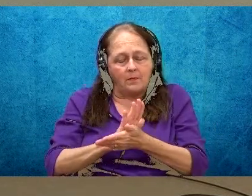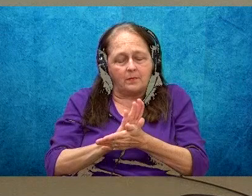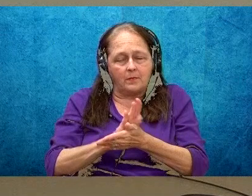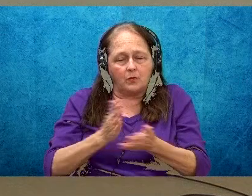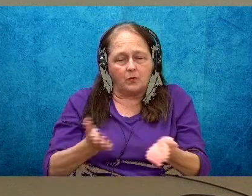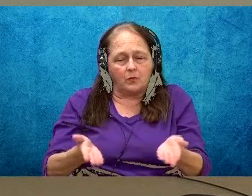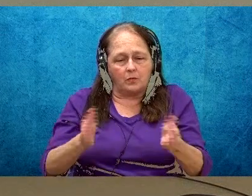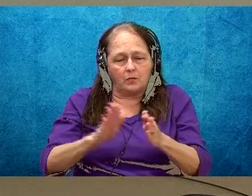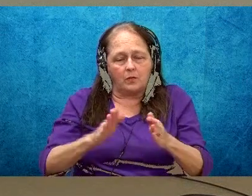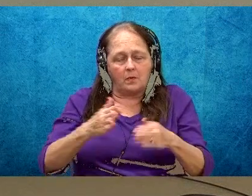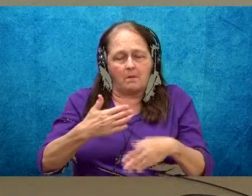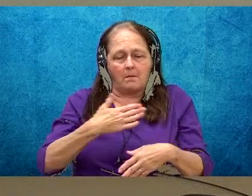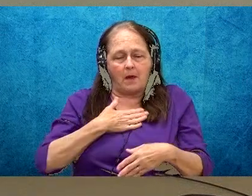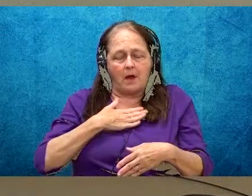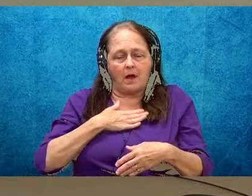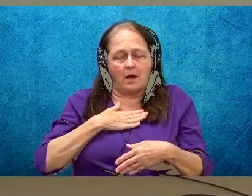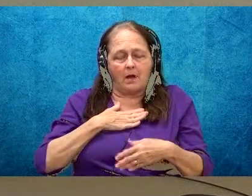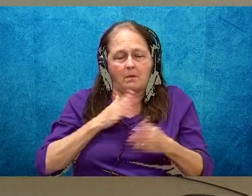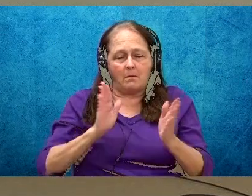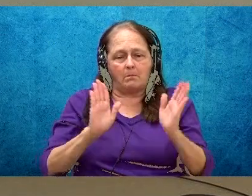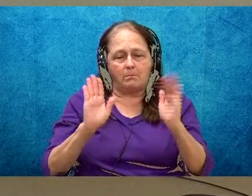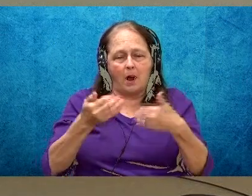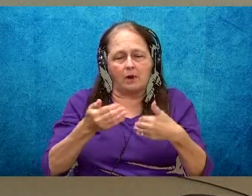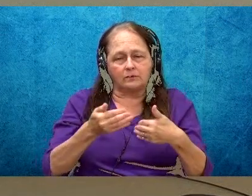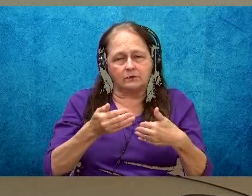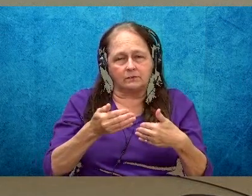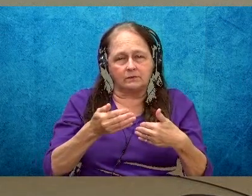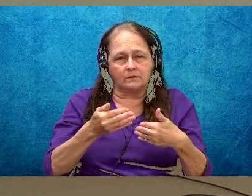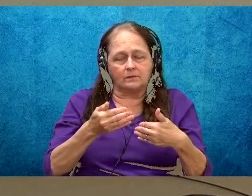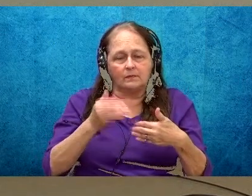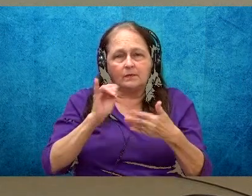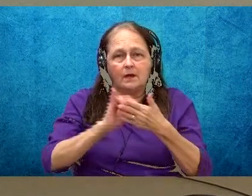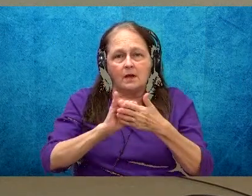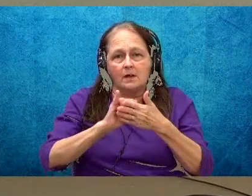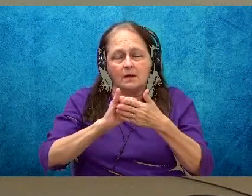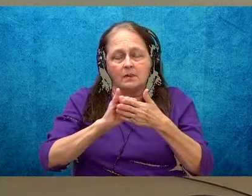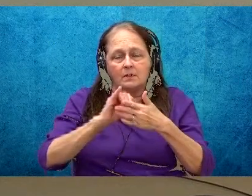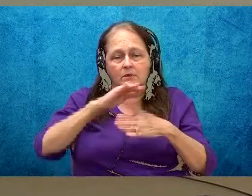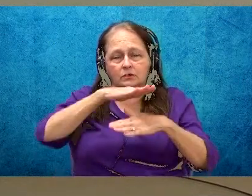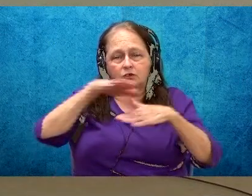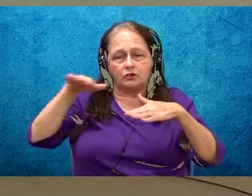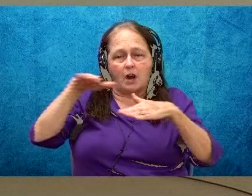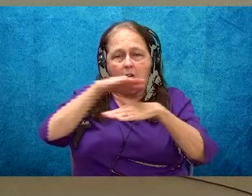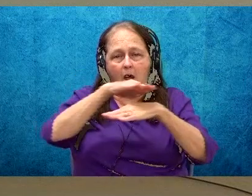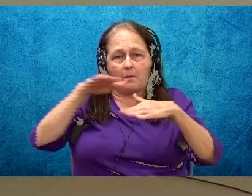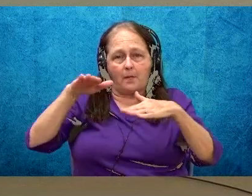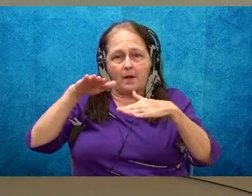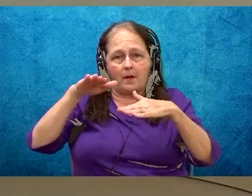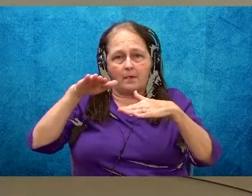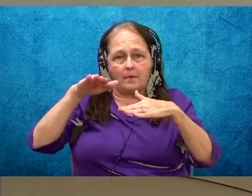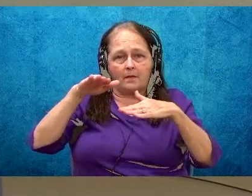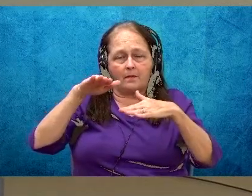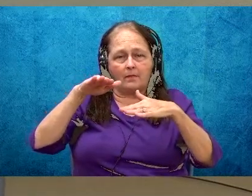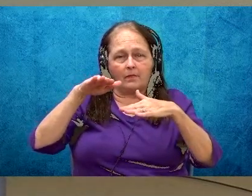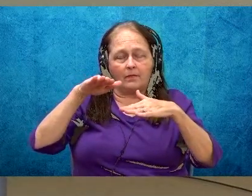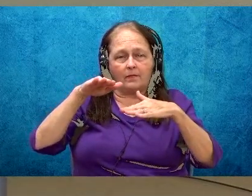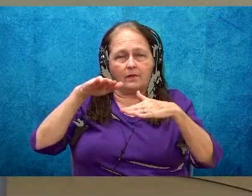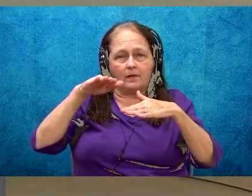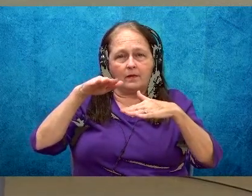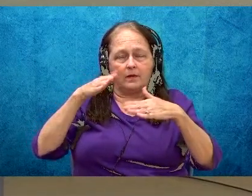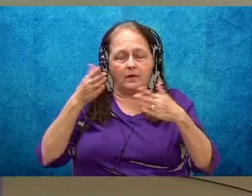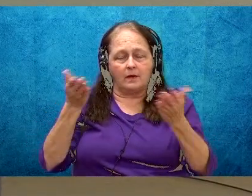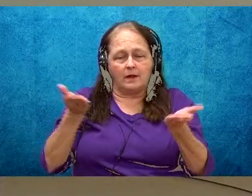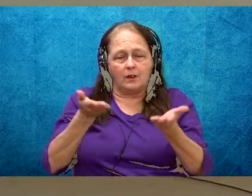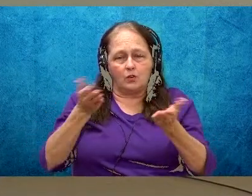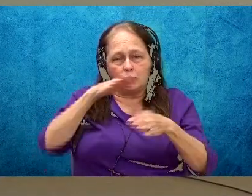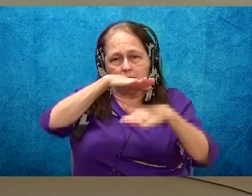wrap my box. So, this is the top, so I'm going to put the top right